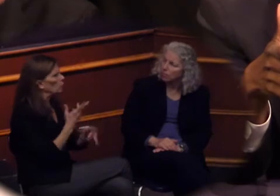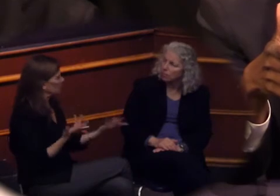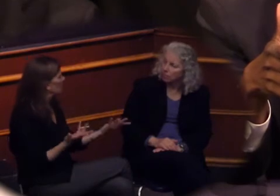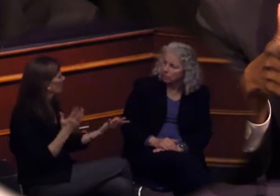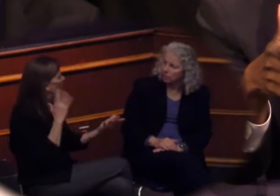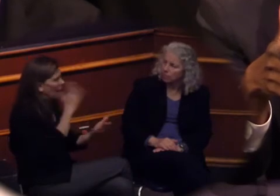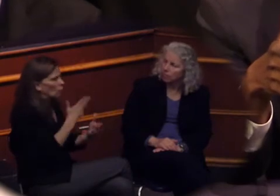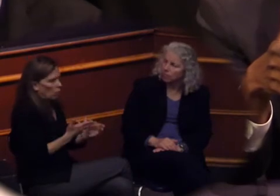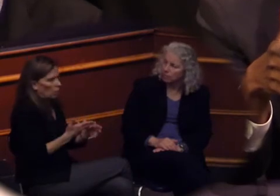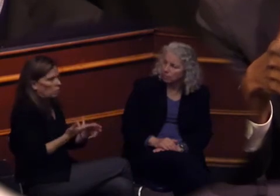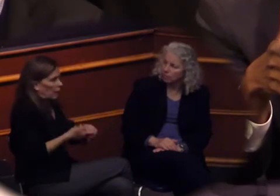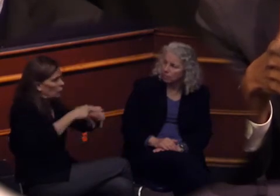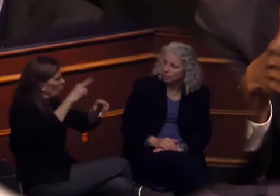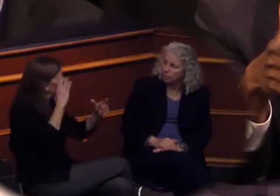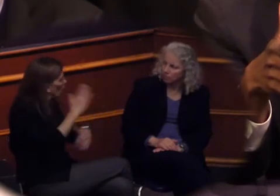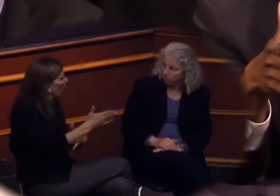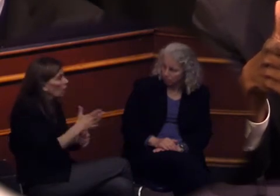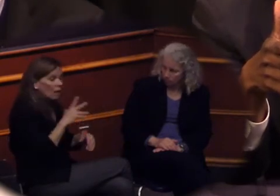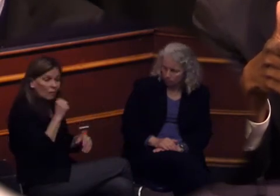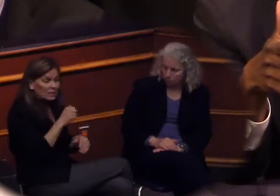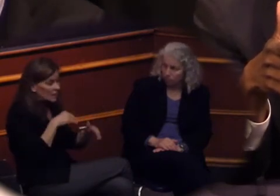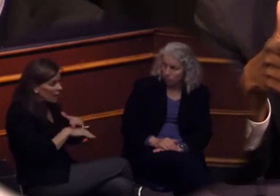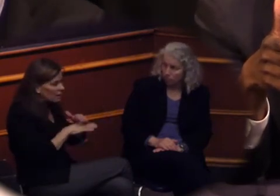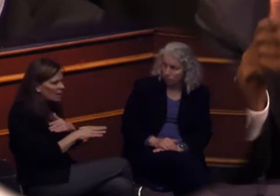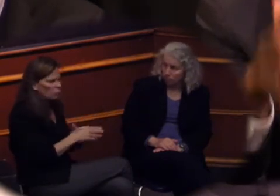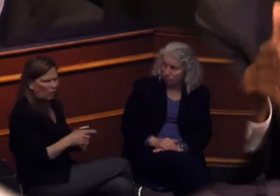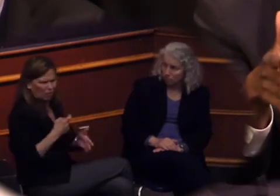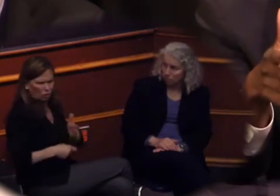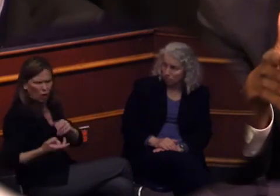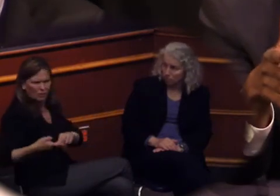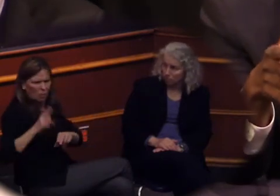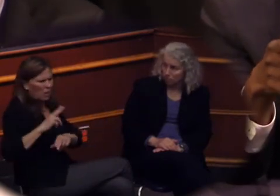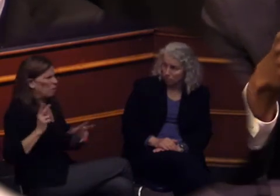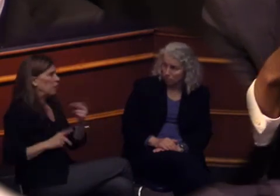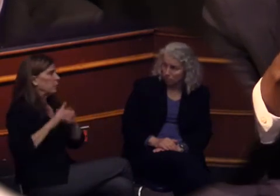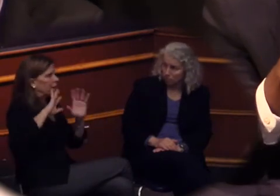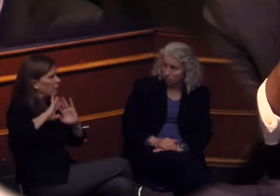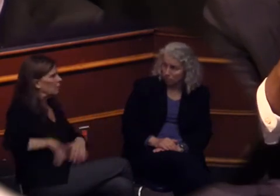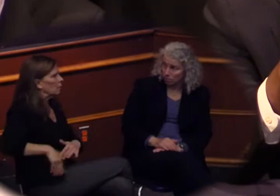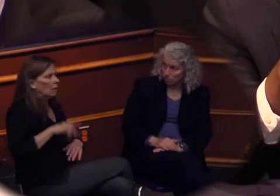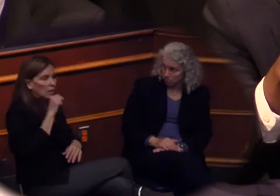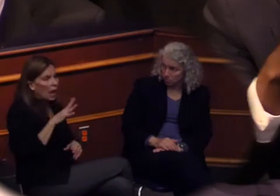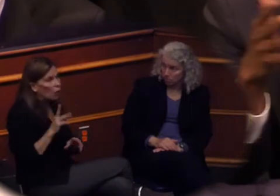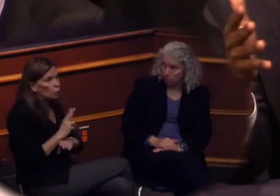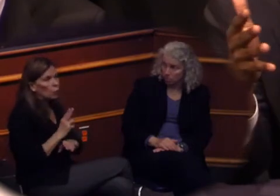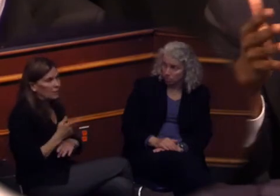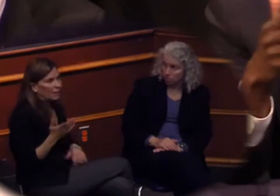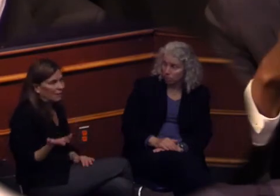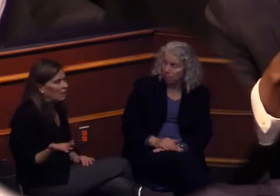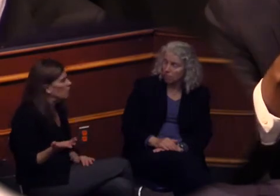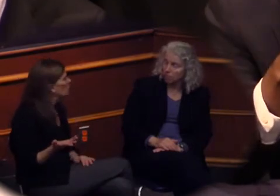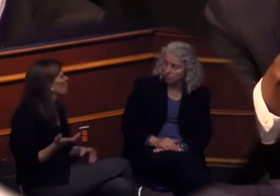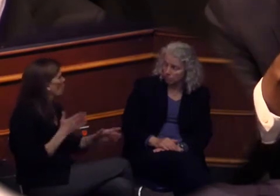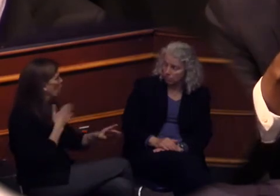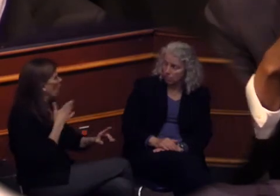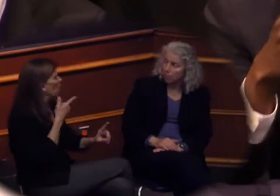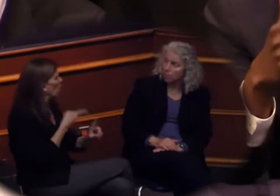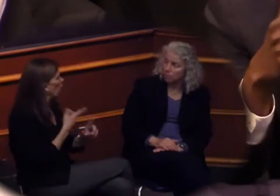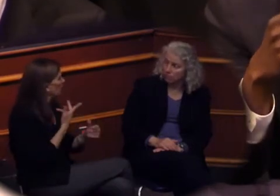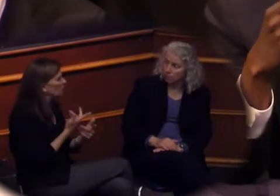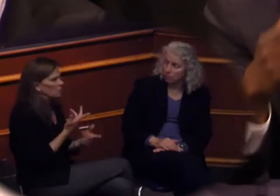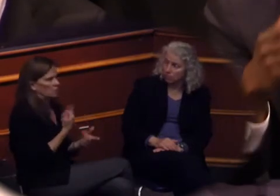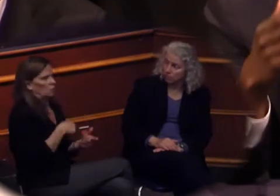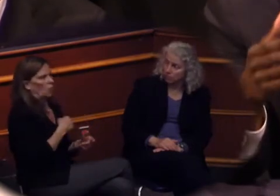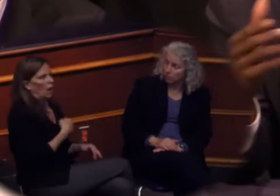and the fares are high, people will not use it. So my commitment is to expand the service, to